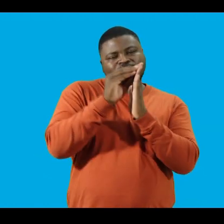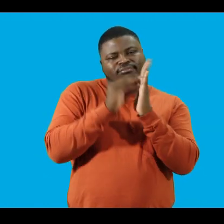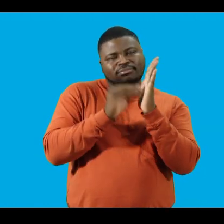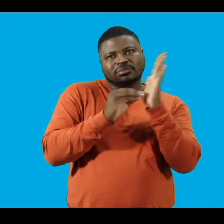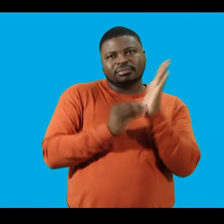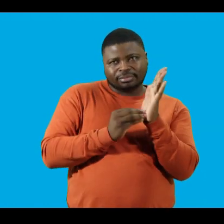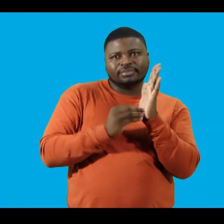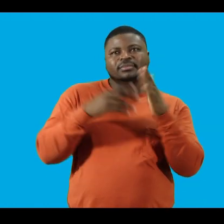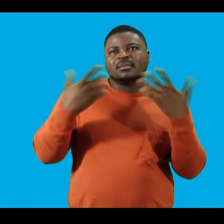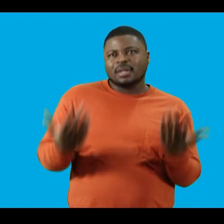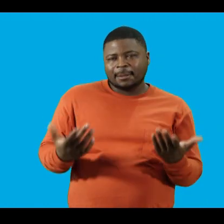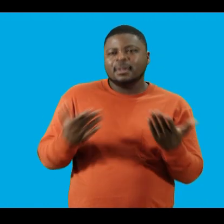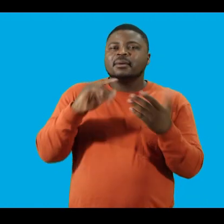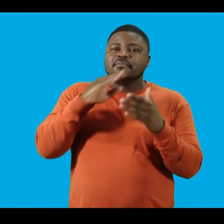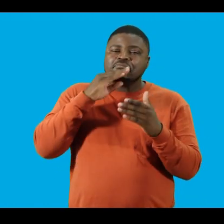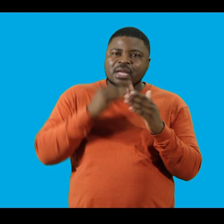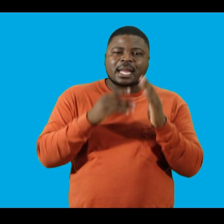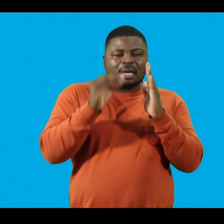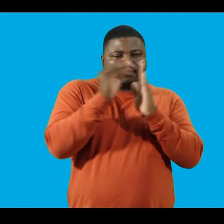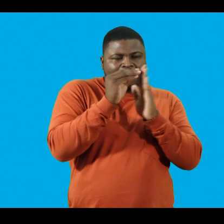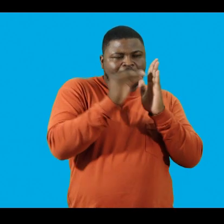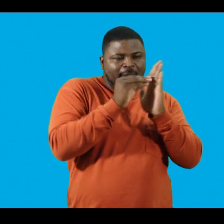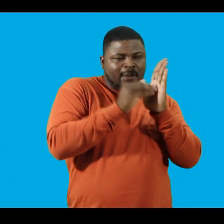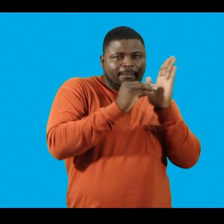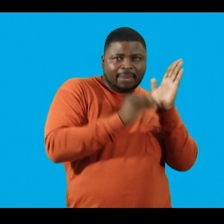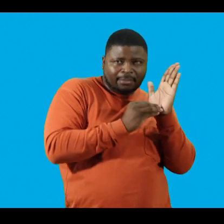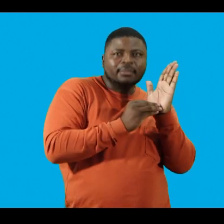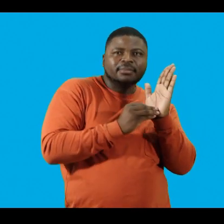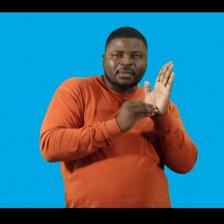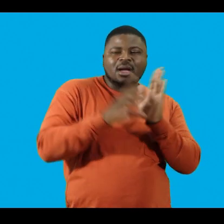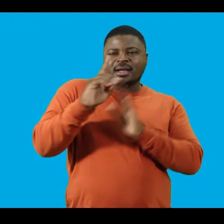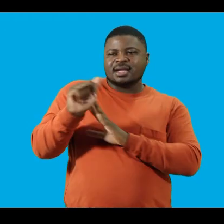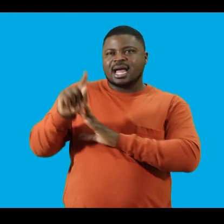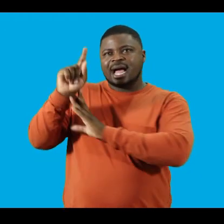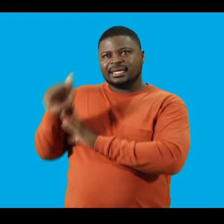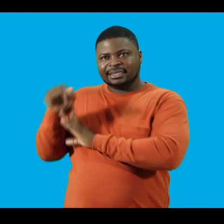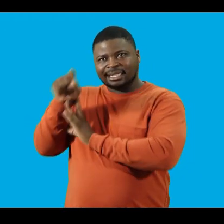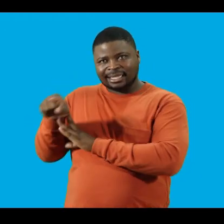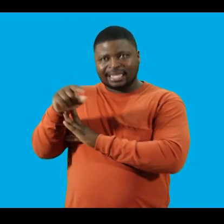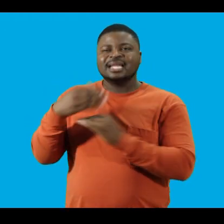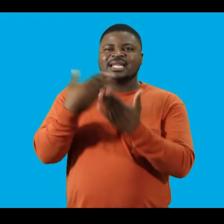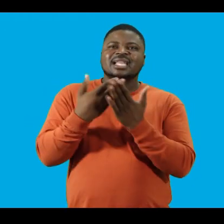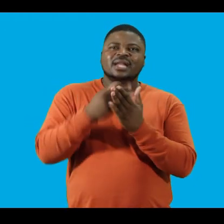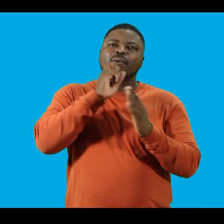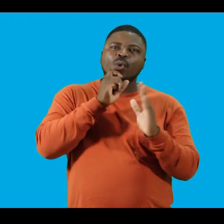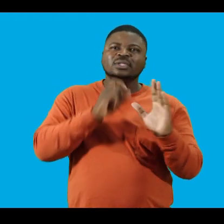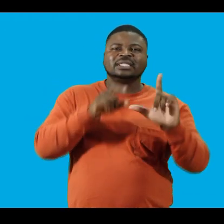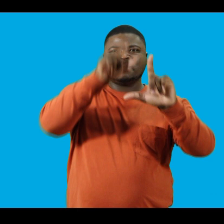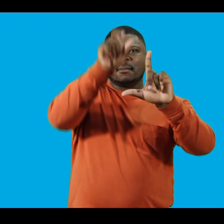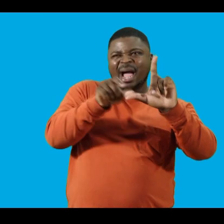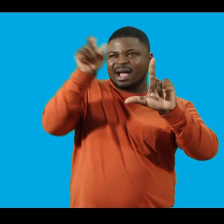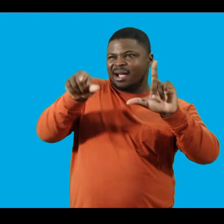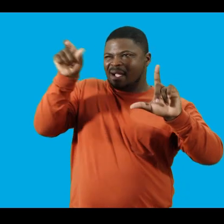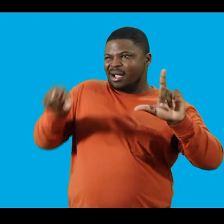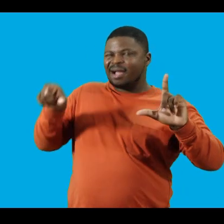data. So now you need to go and think categorical data can be a bar graph as well,